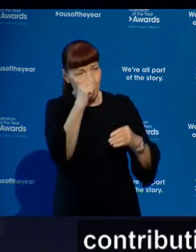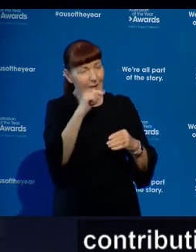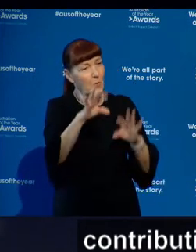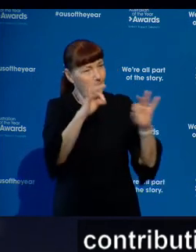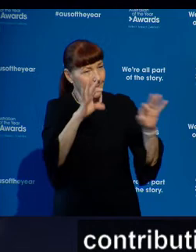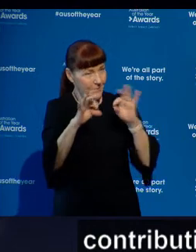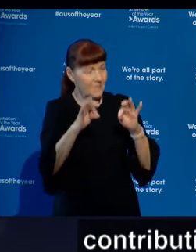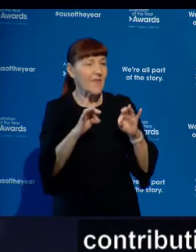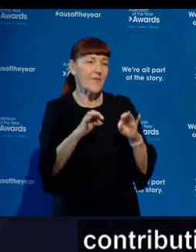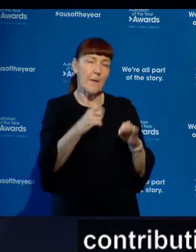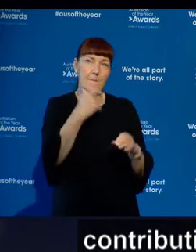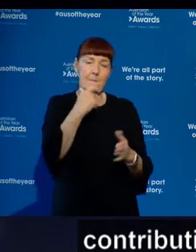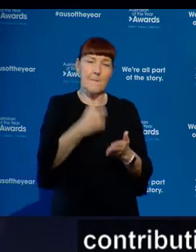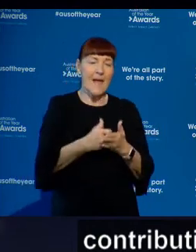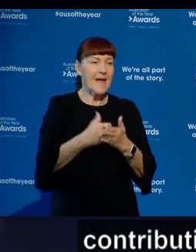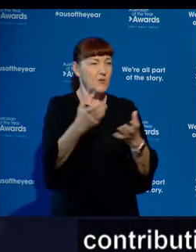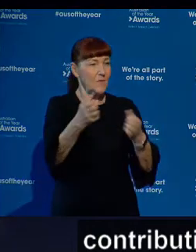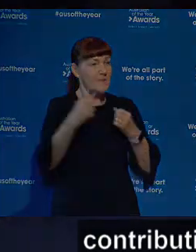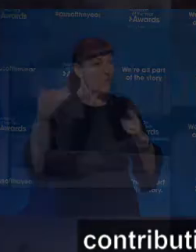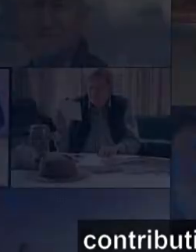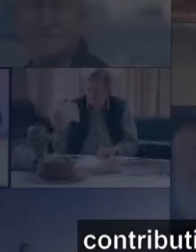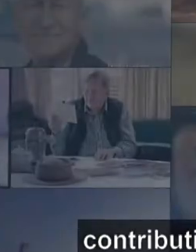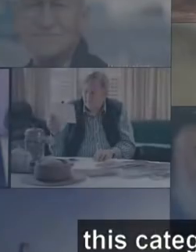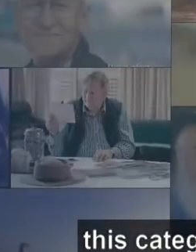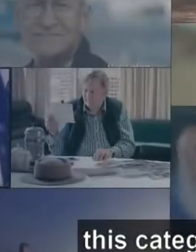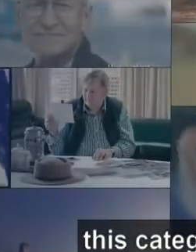the amazing recipients over the years.